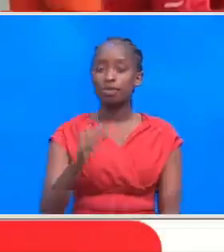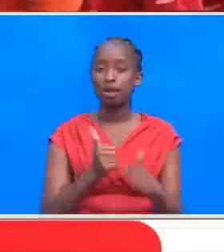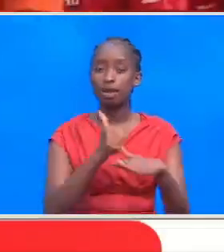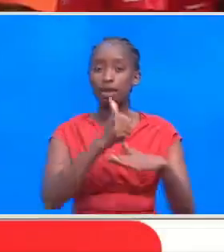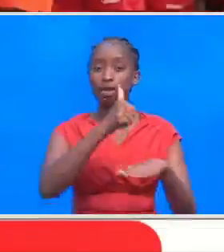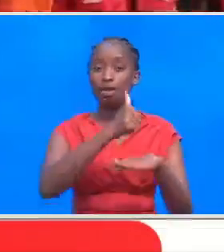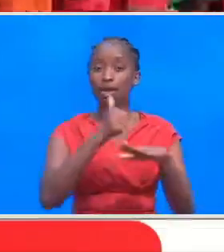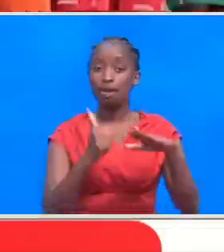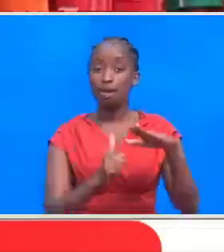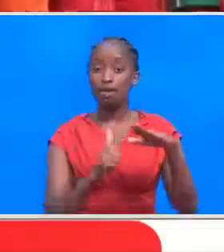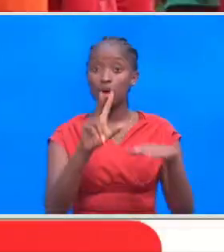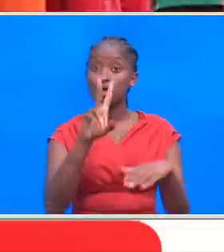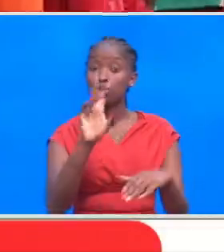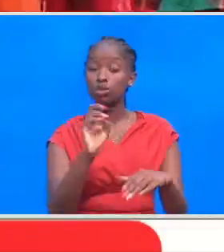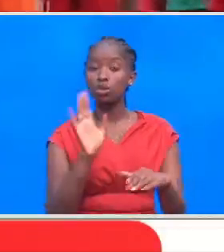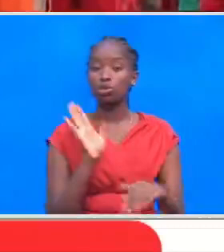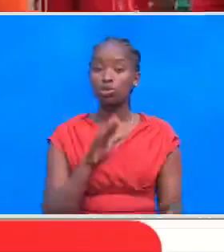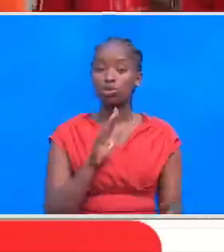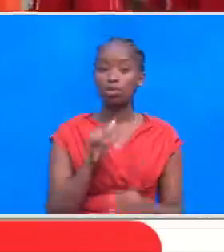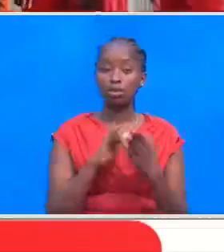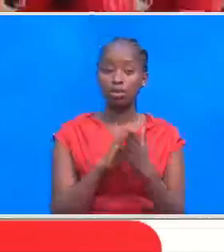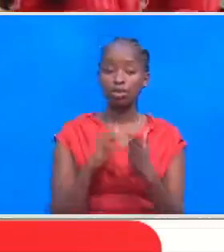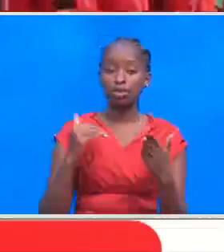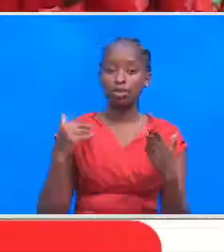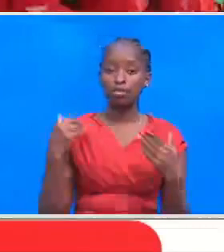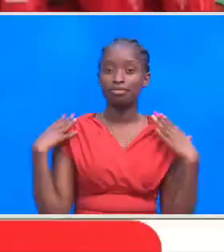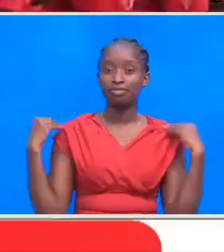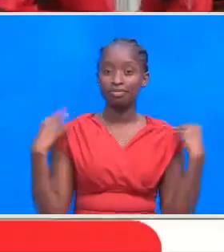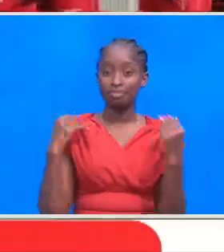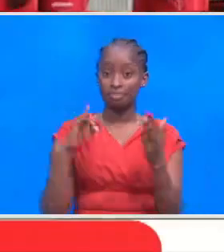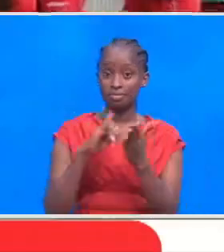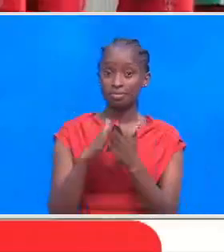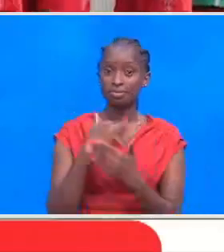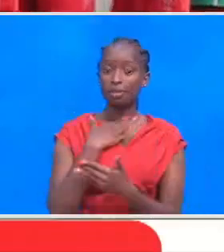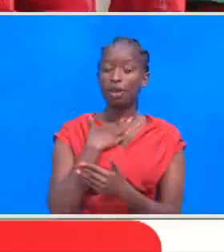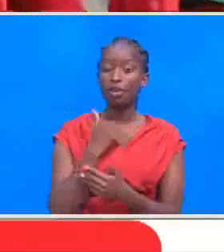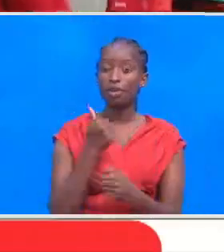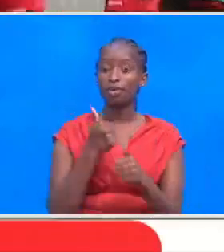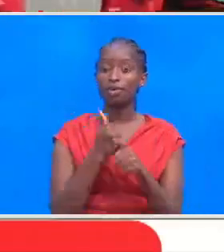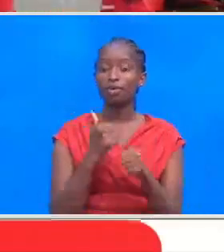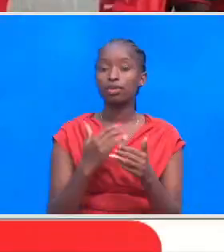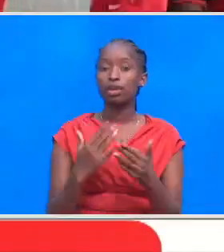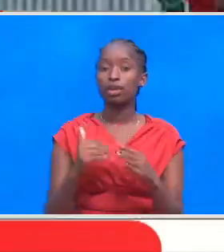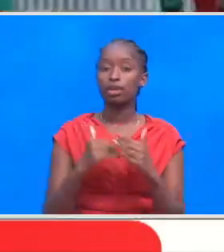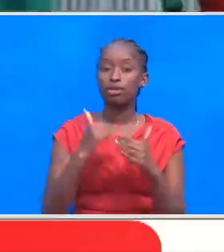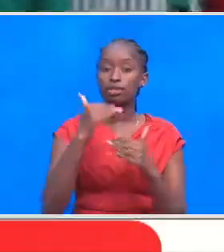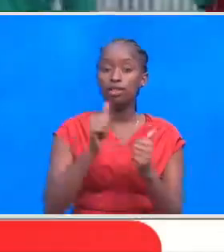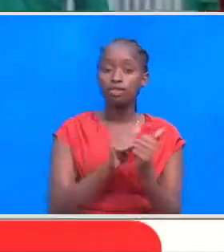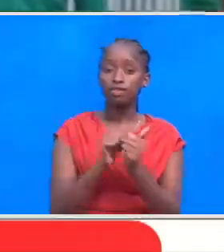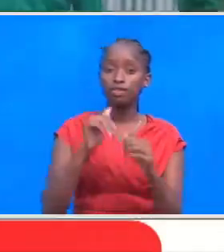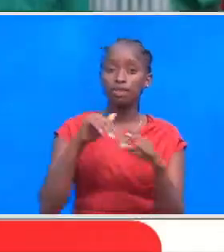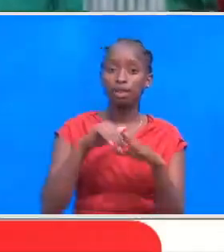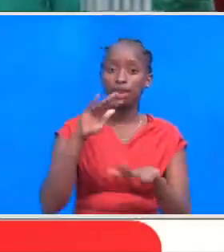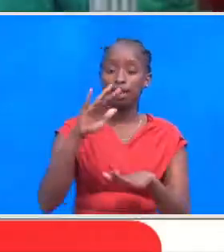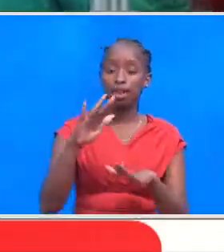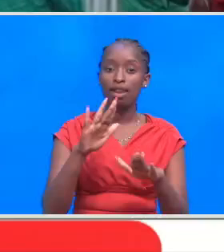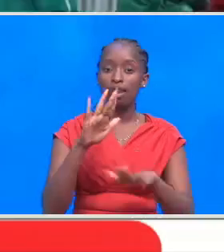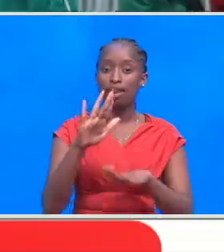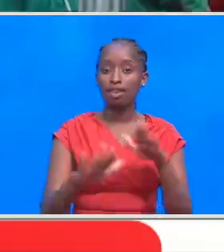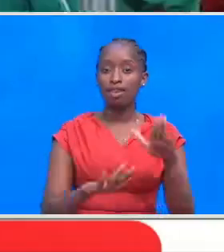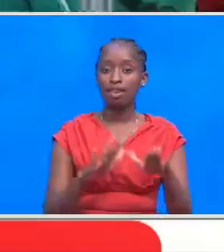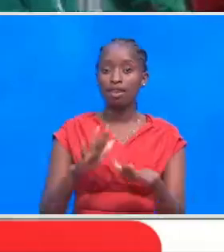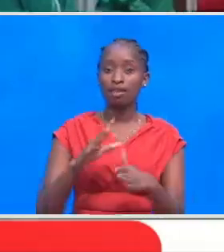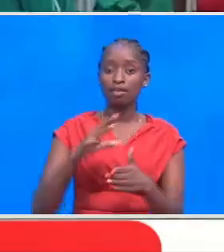Cup qualifiers in the match scheduled to be played tomorrow, with a return leg set to be played next Friday at Nyayo National Stadium. Rising